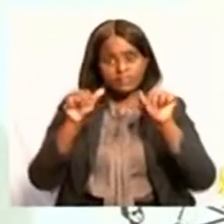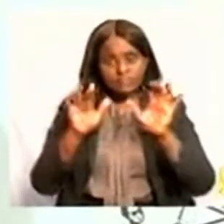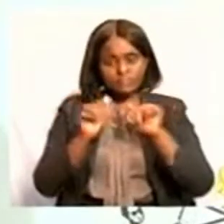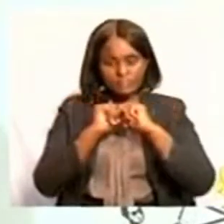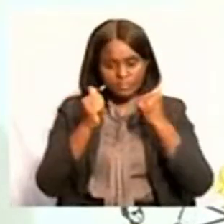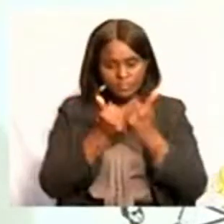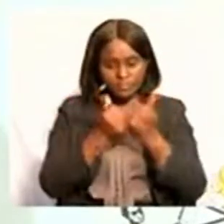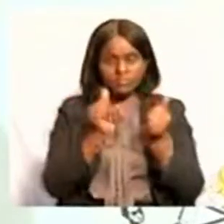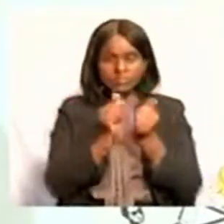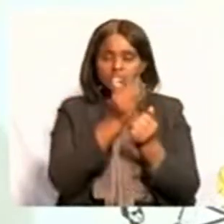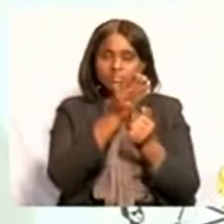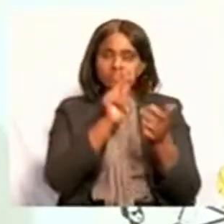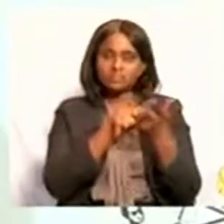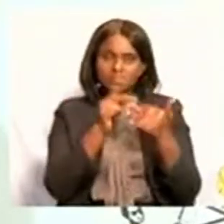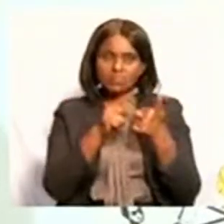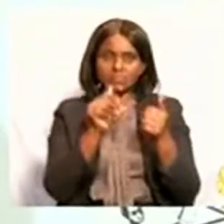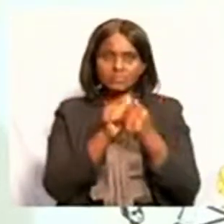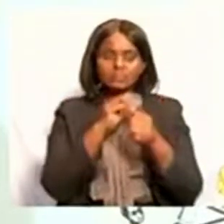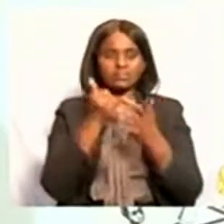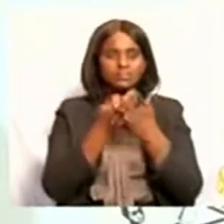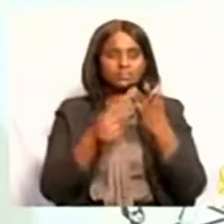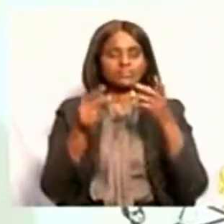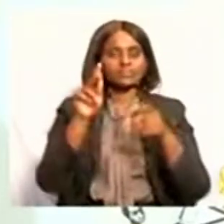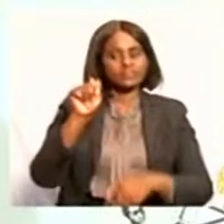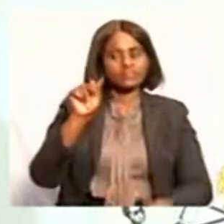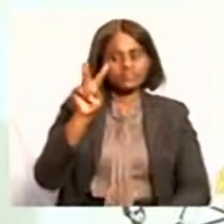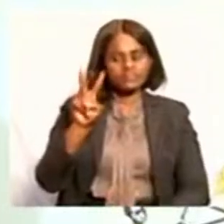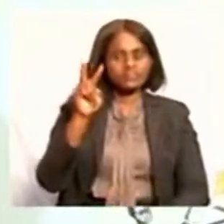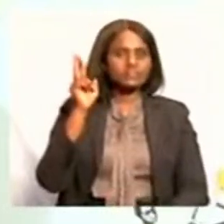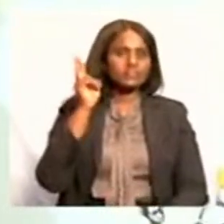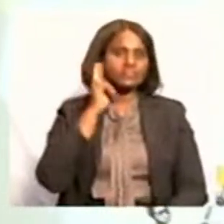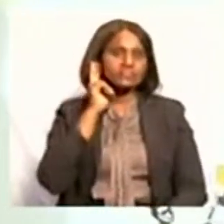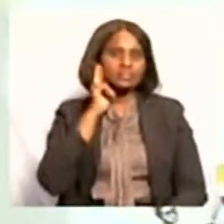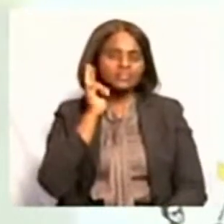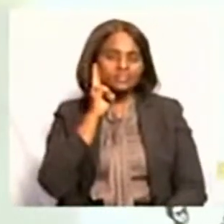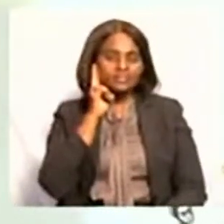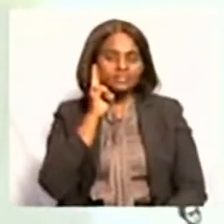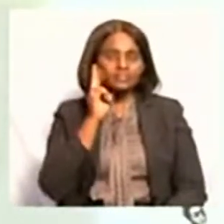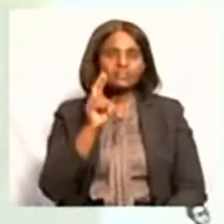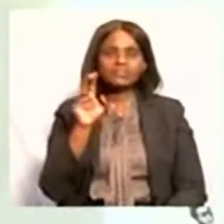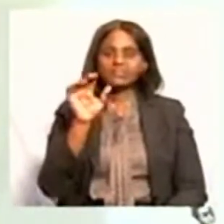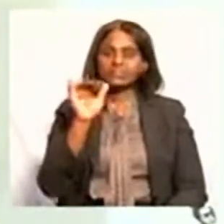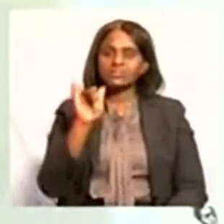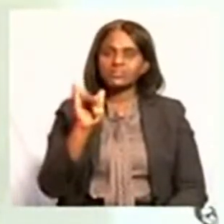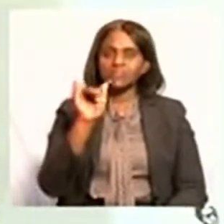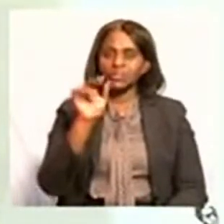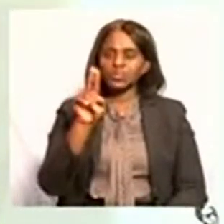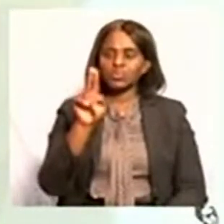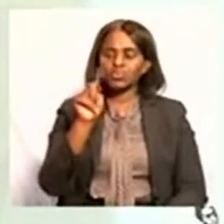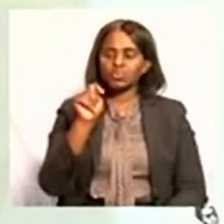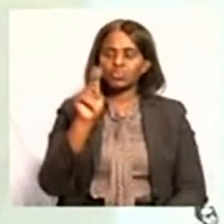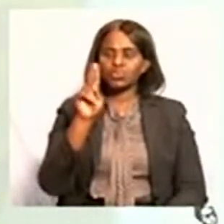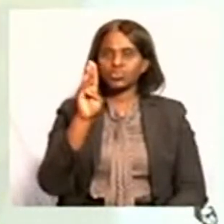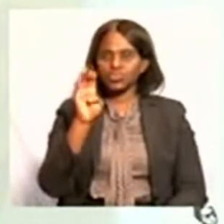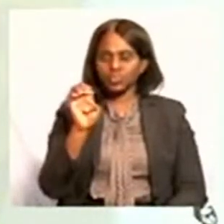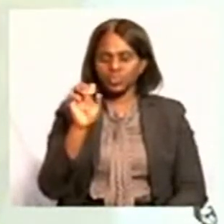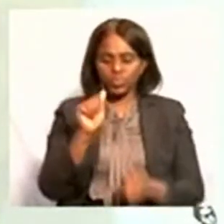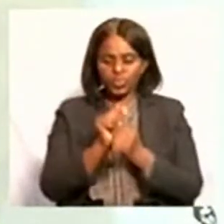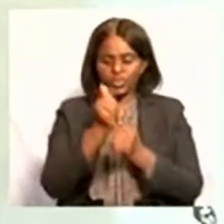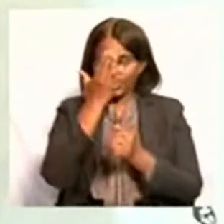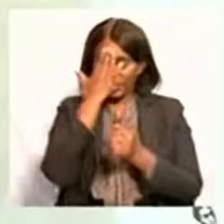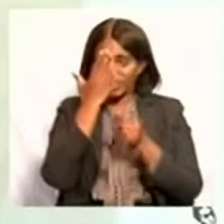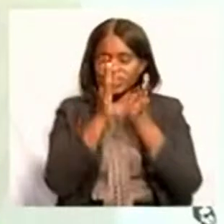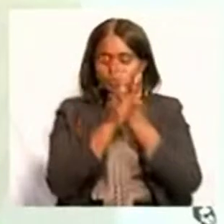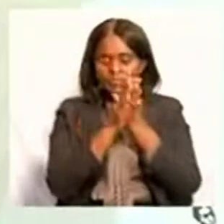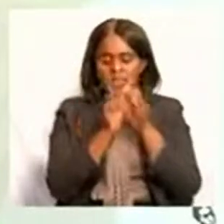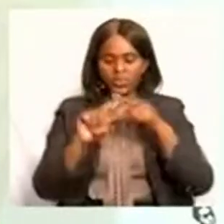and You program on all our platforms, television, radio, YouTube and Facebook. And today we are looking at the